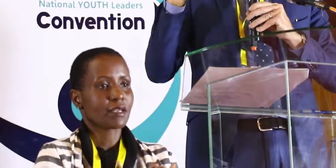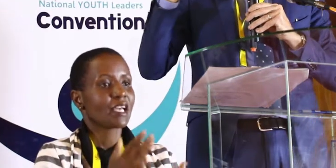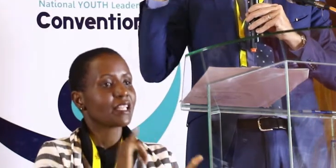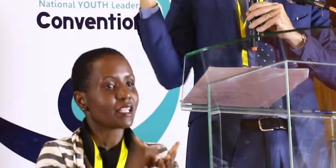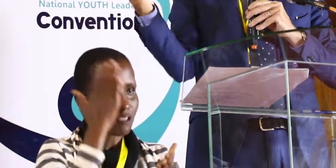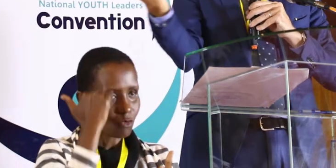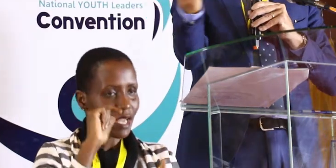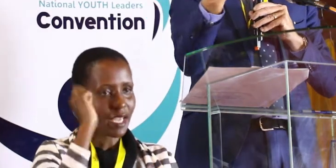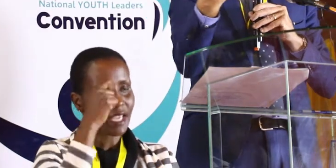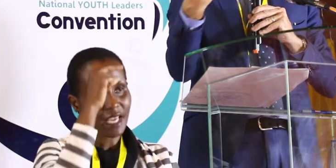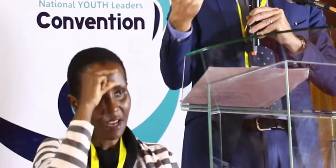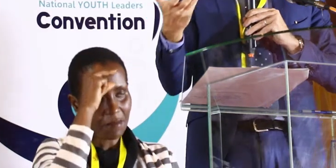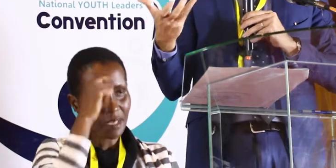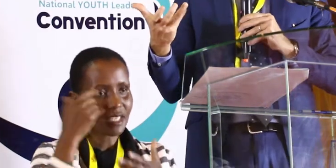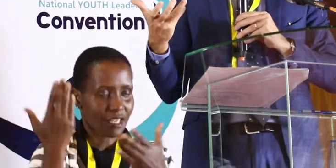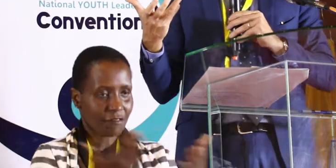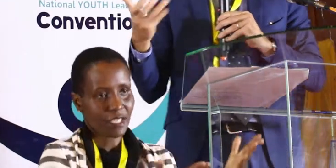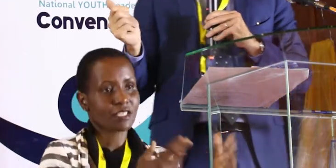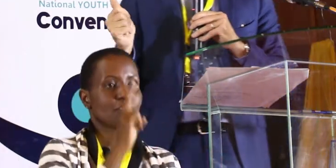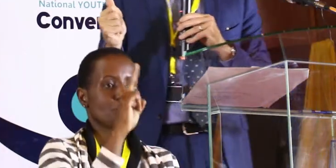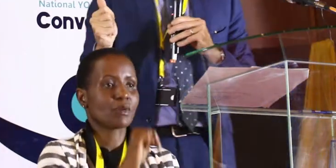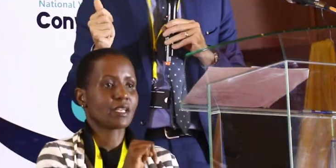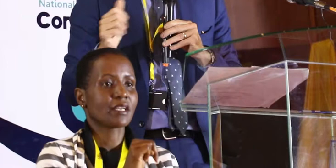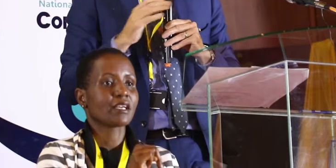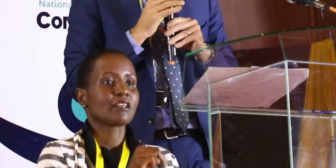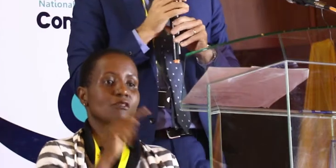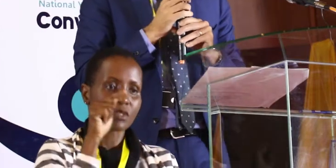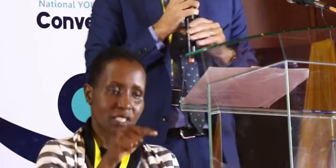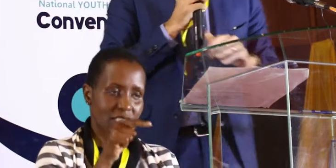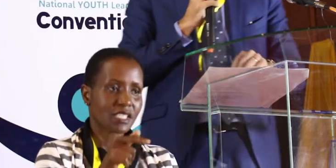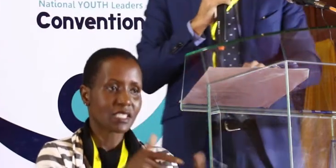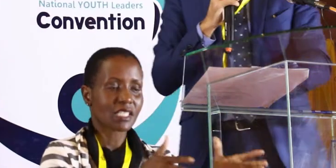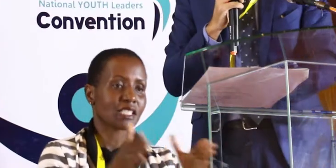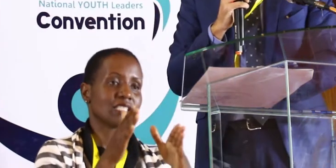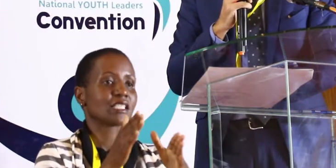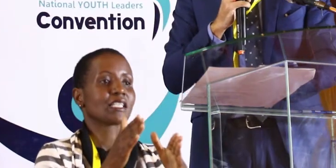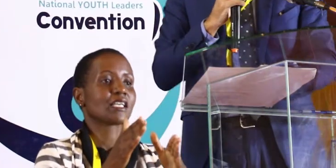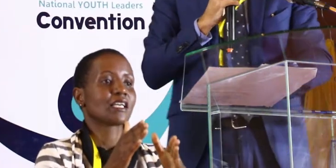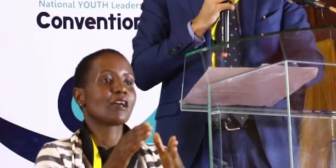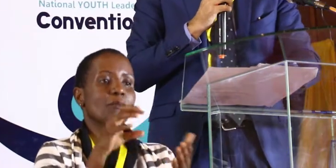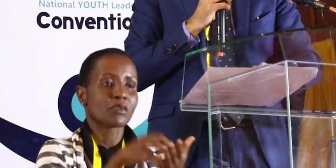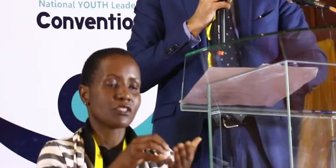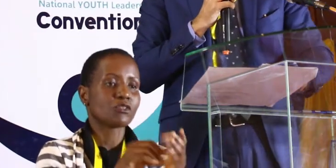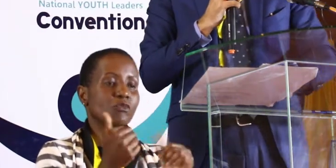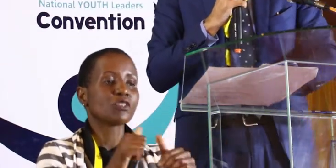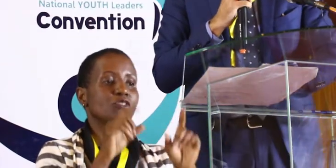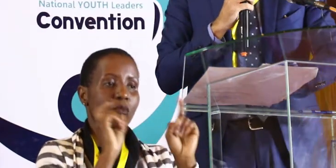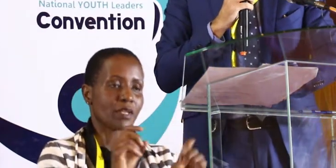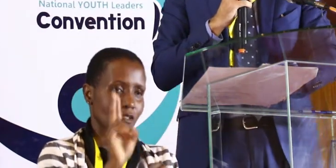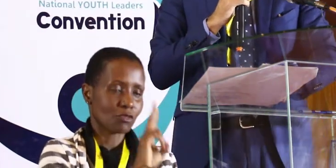So that's the strategic framework that you have to address to make